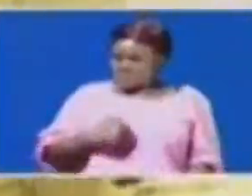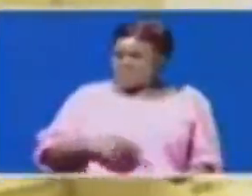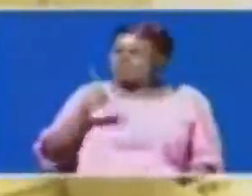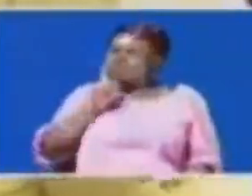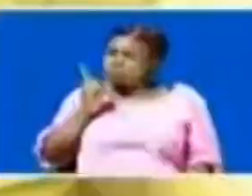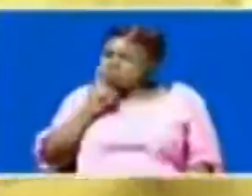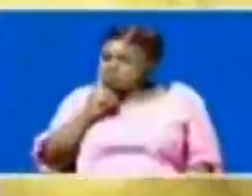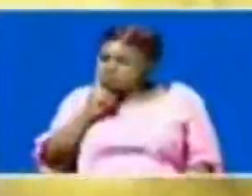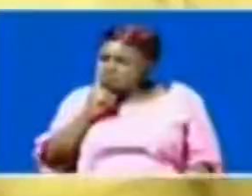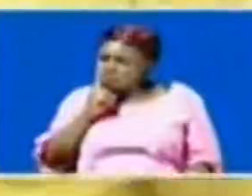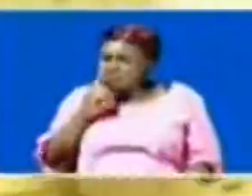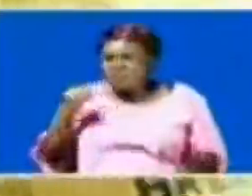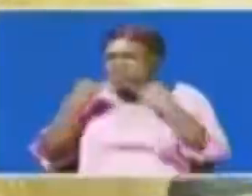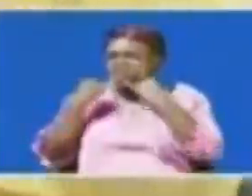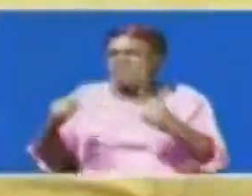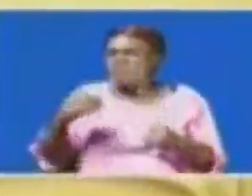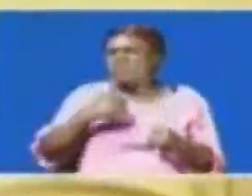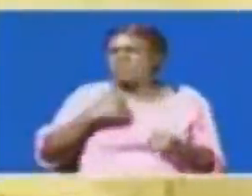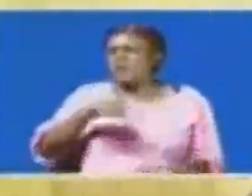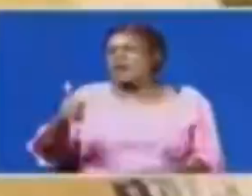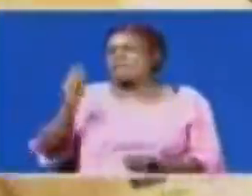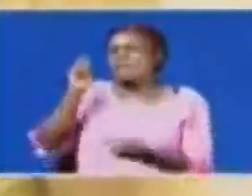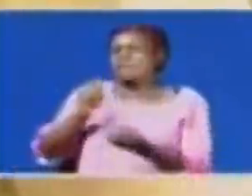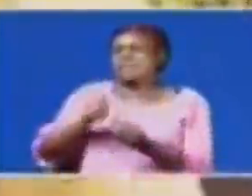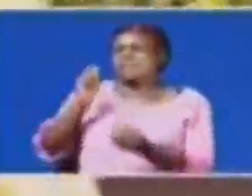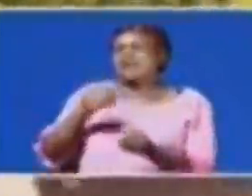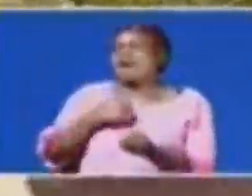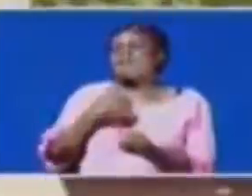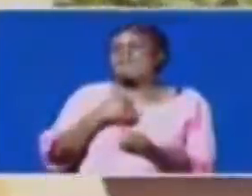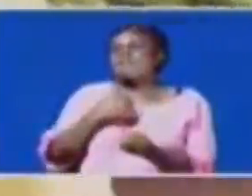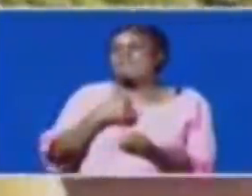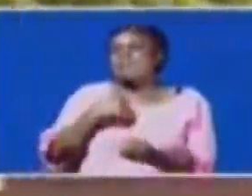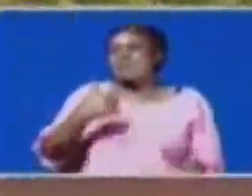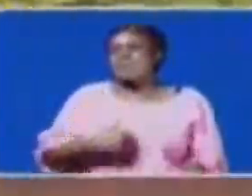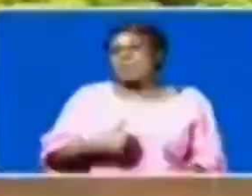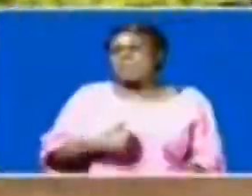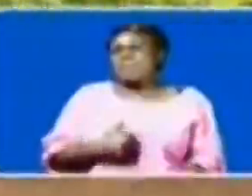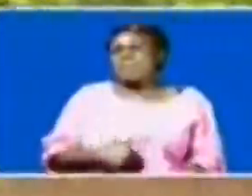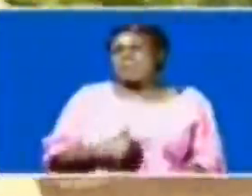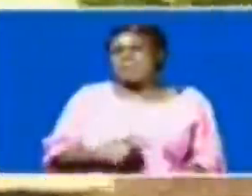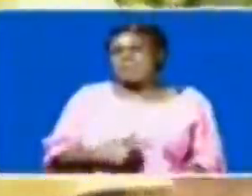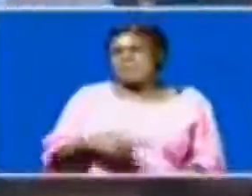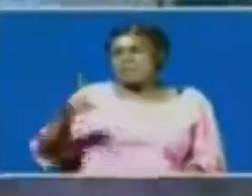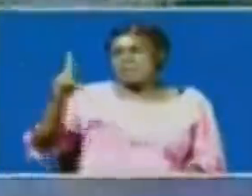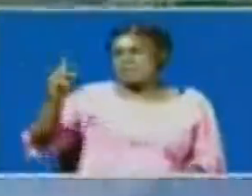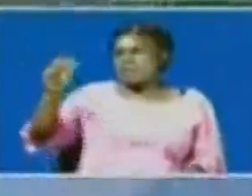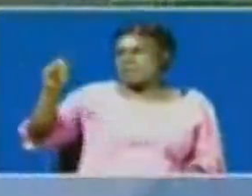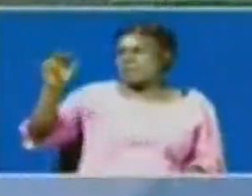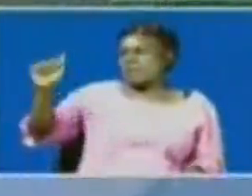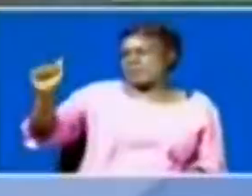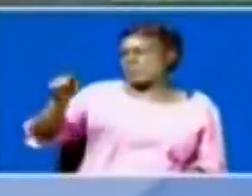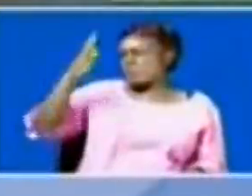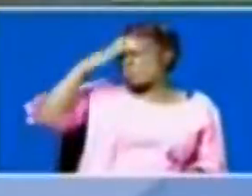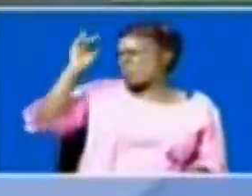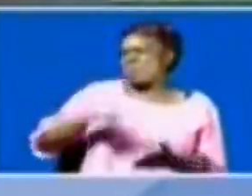tomorrow. Do you have any information of any other test apart from the postmortem examination, maybe DNA test, anything? Do you